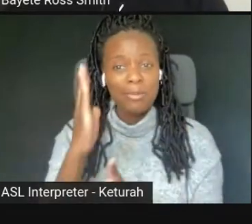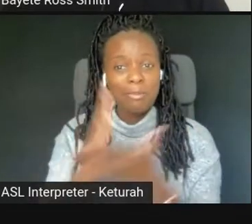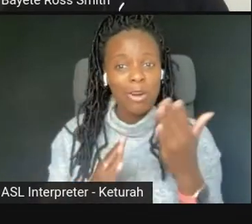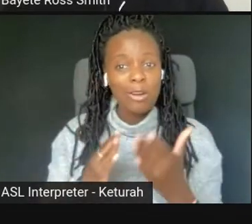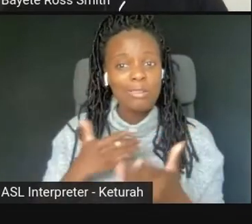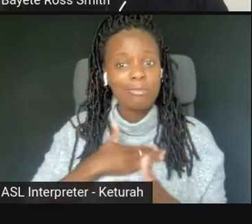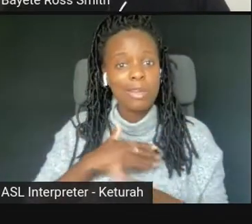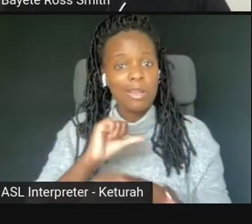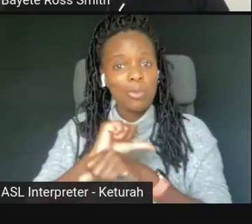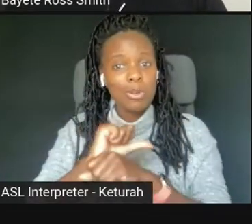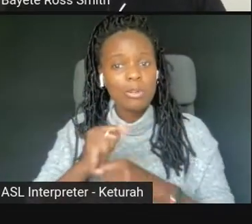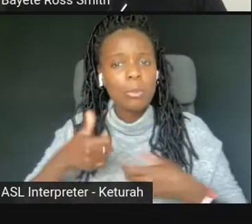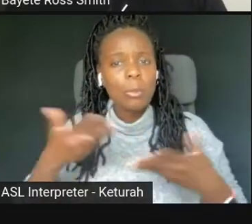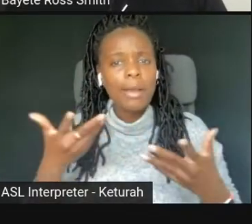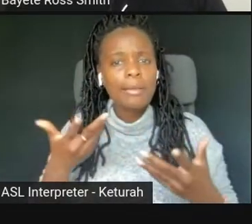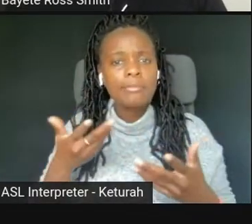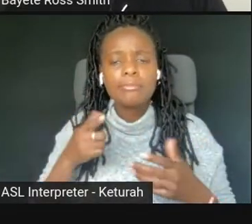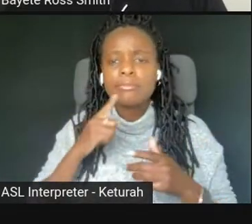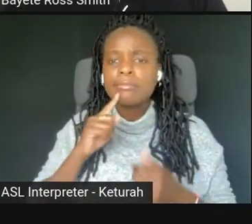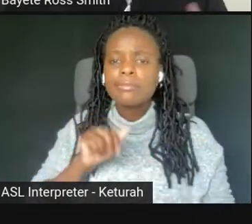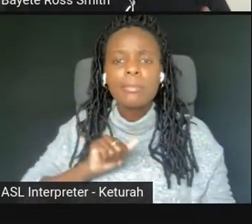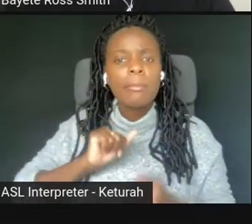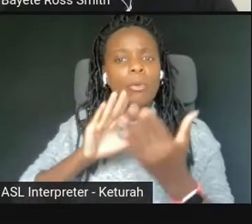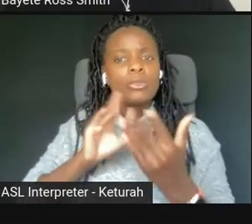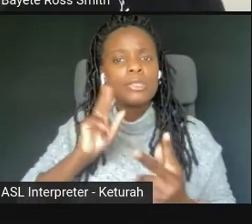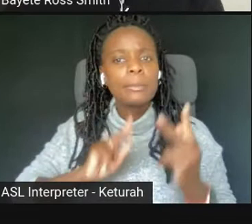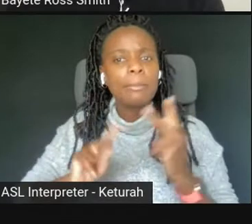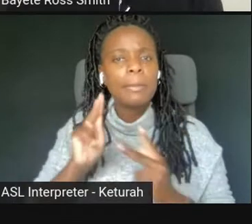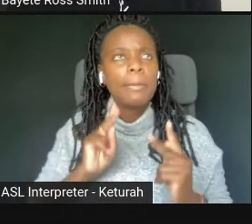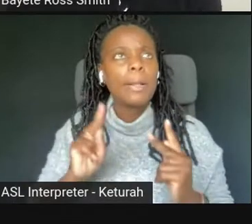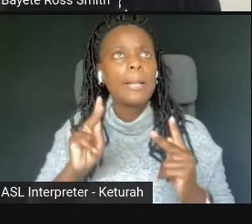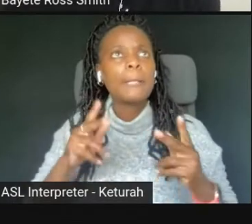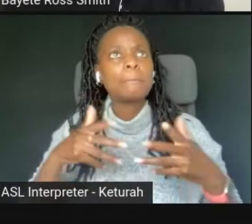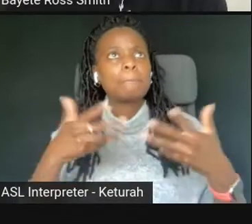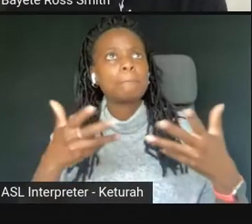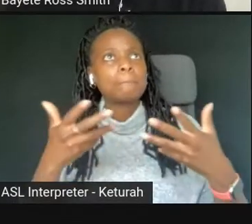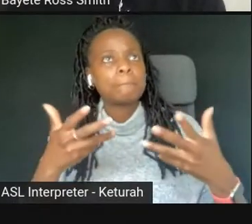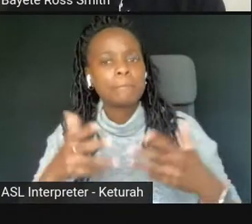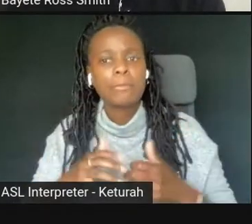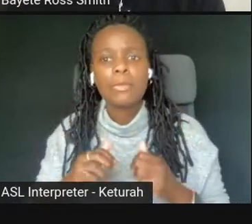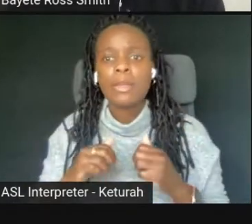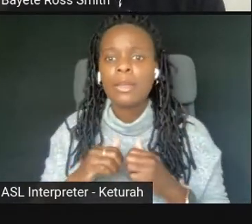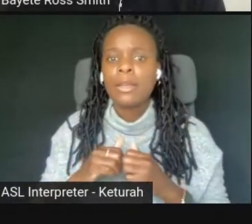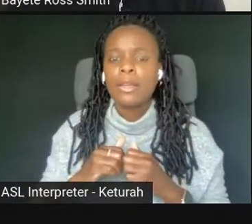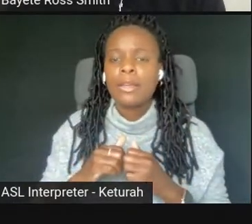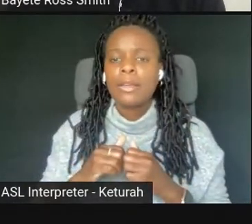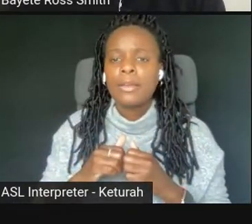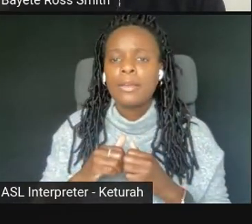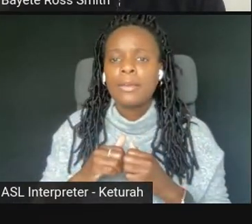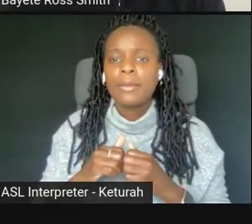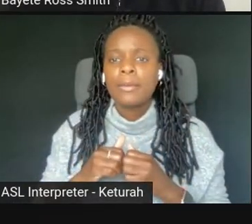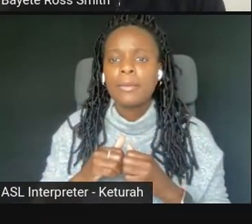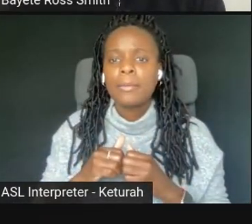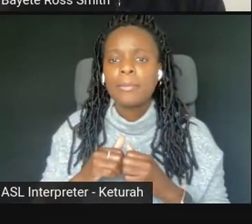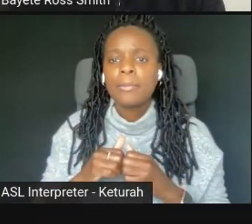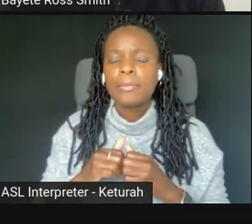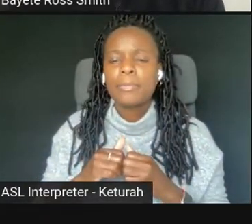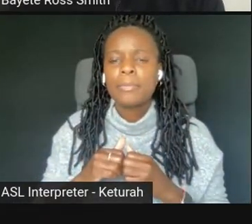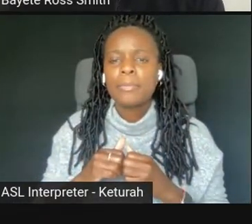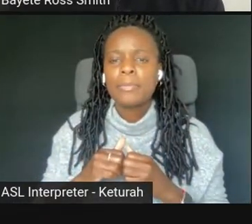people in a manner that, I should say, my work, while it deals with